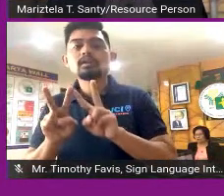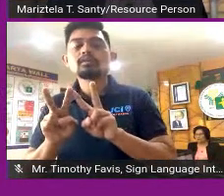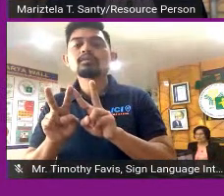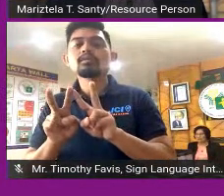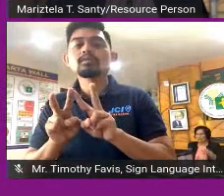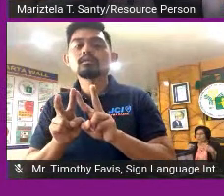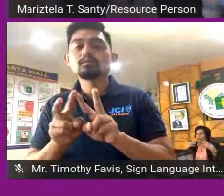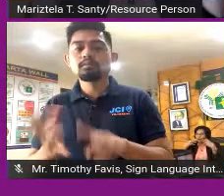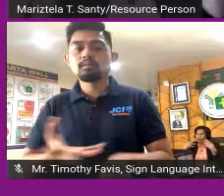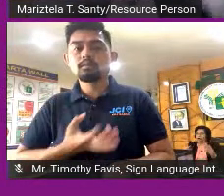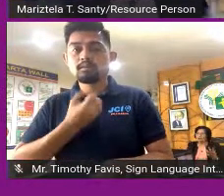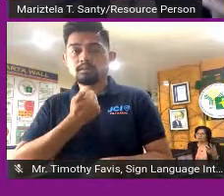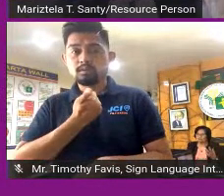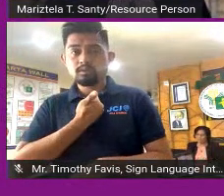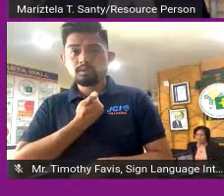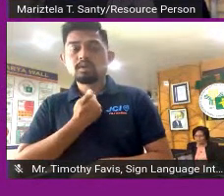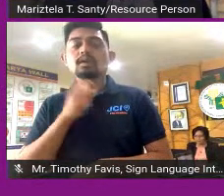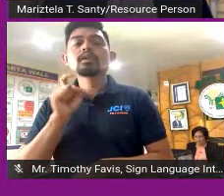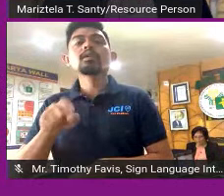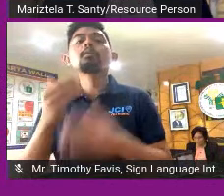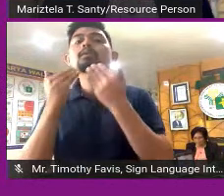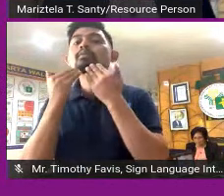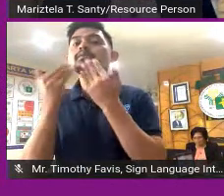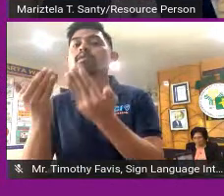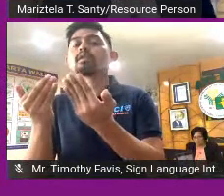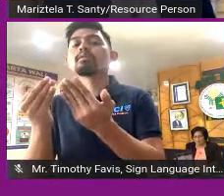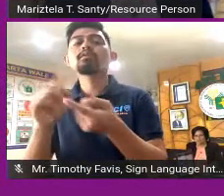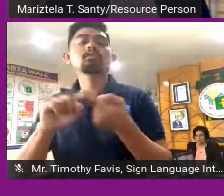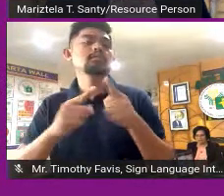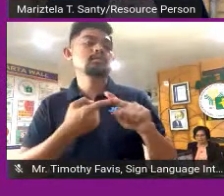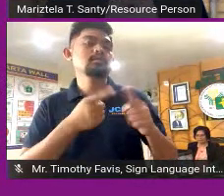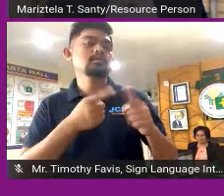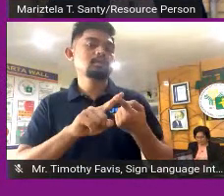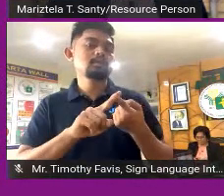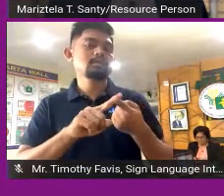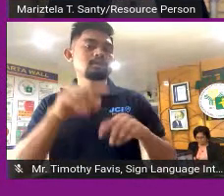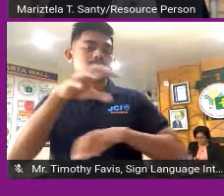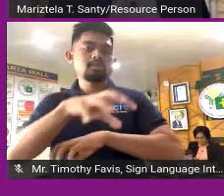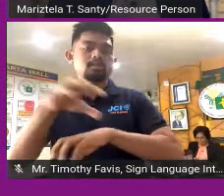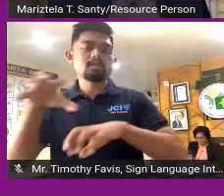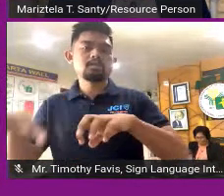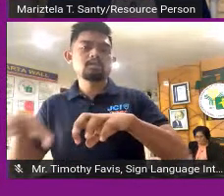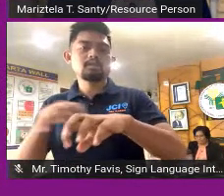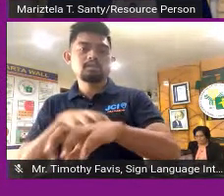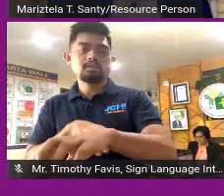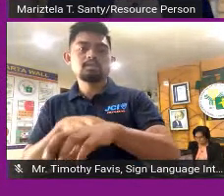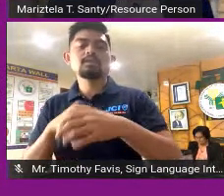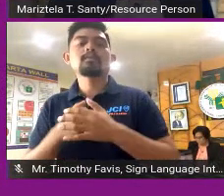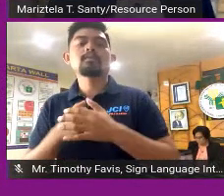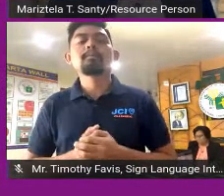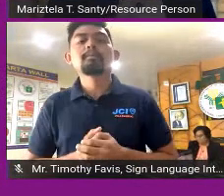thankful to all those people na ano mo, nakasama mo sa